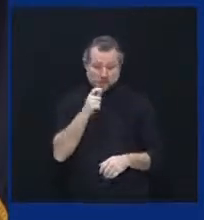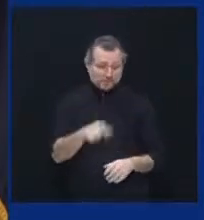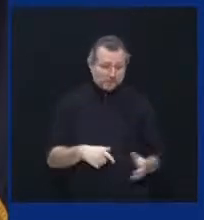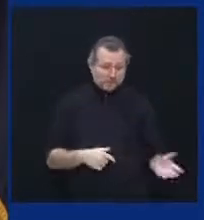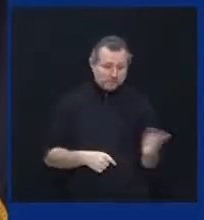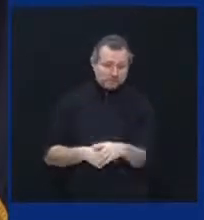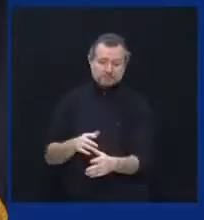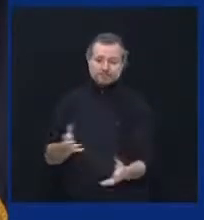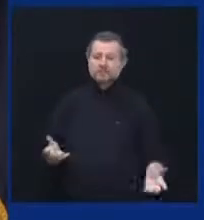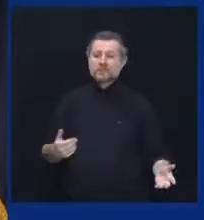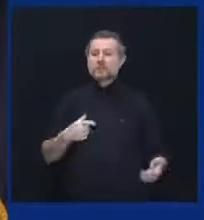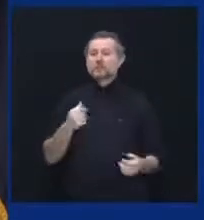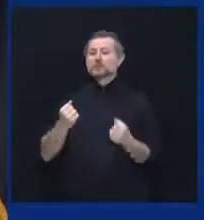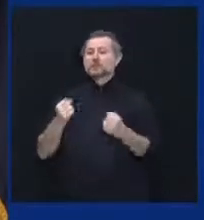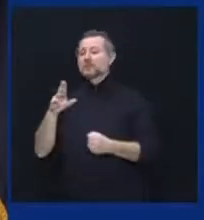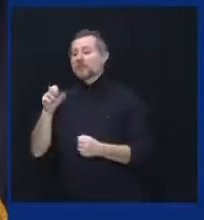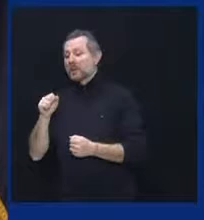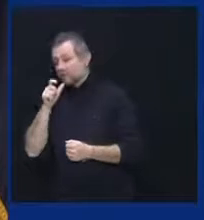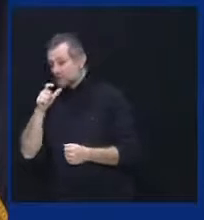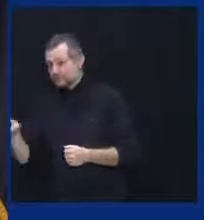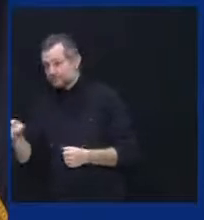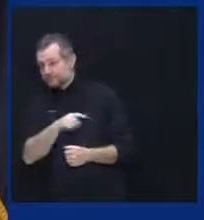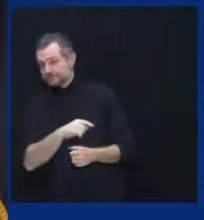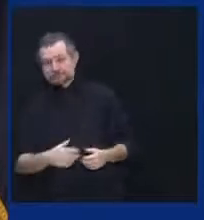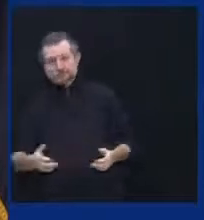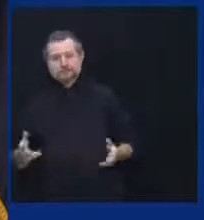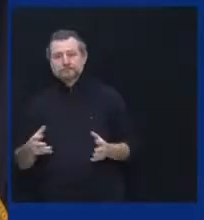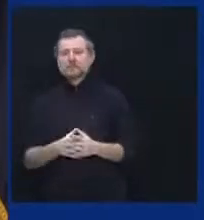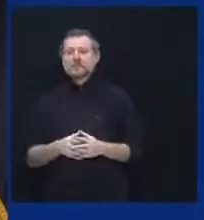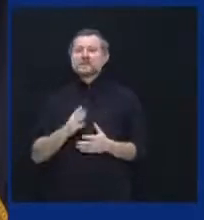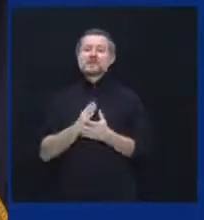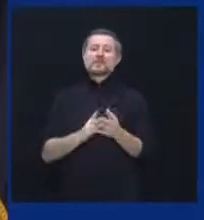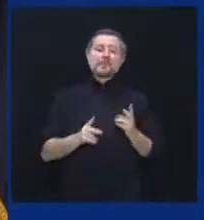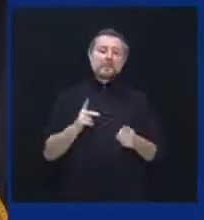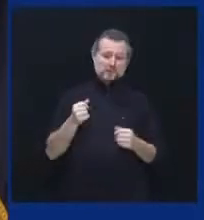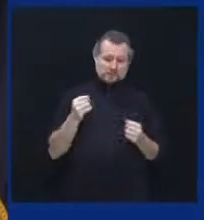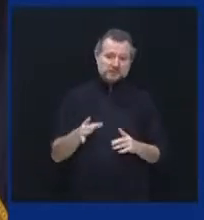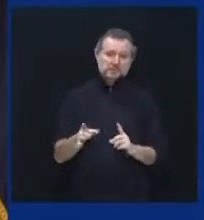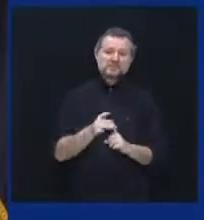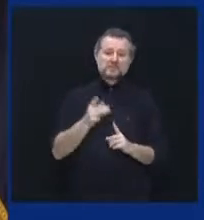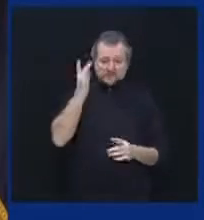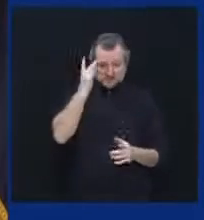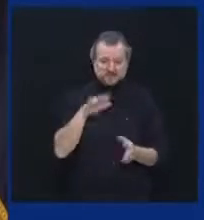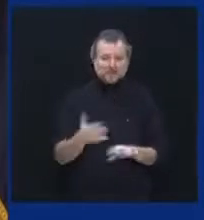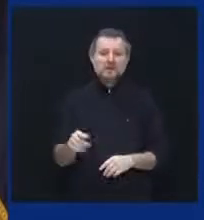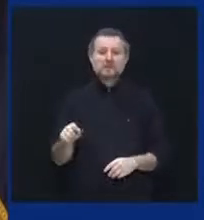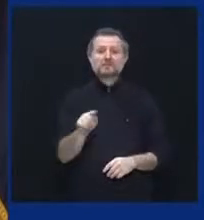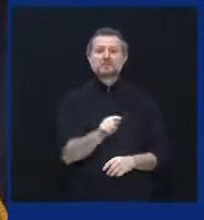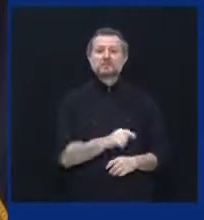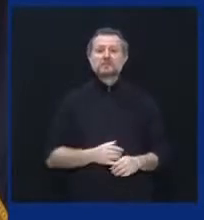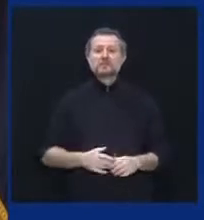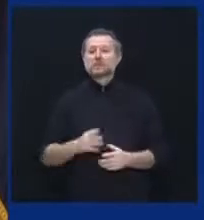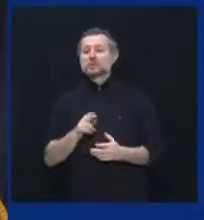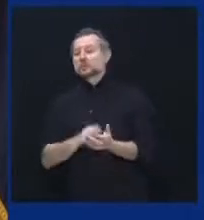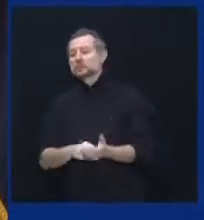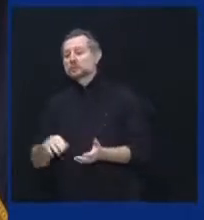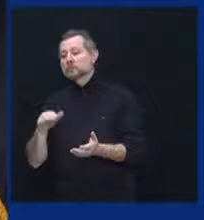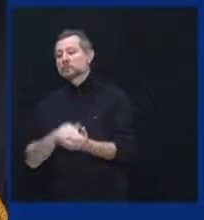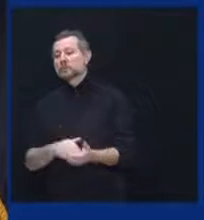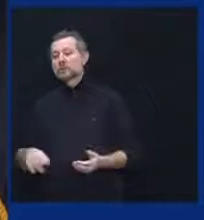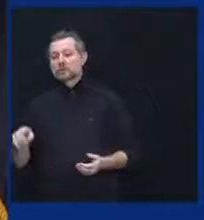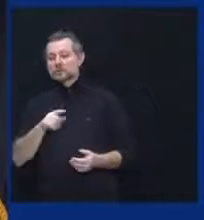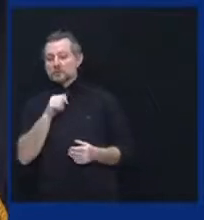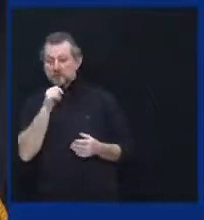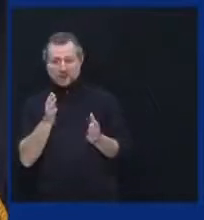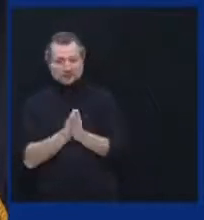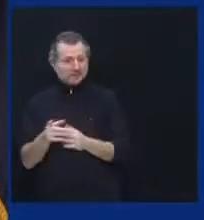bus drivers, some of whom got sick and died. I wish I didn't have to ask the nurses and the doctors